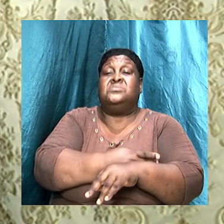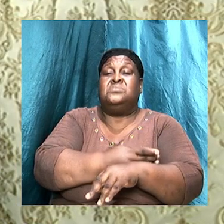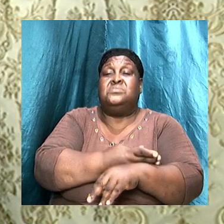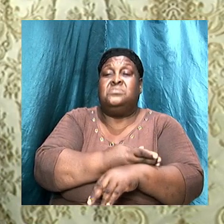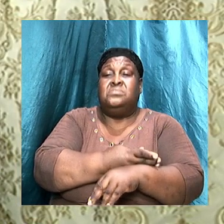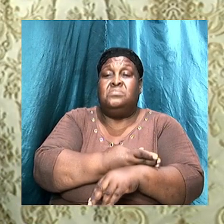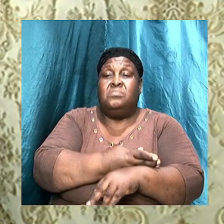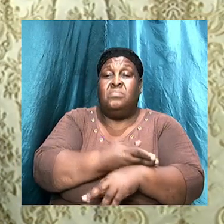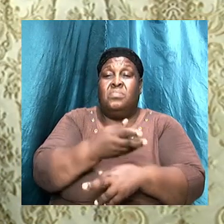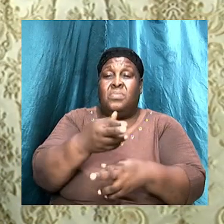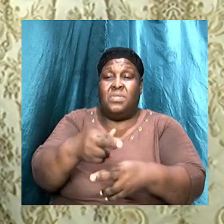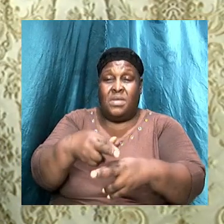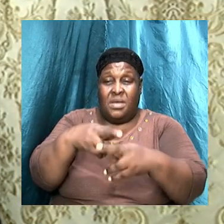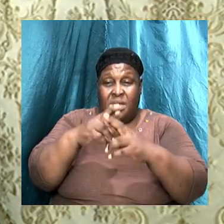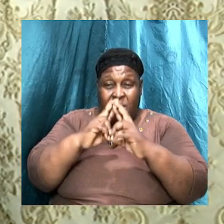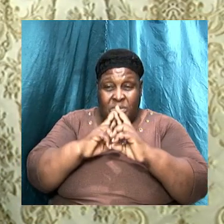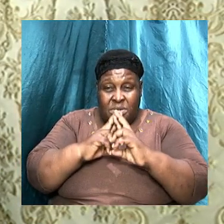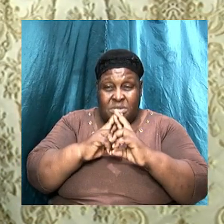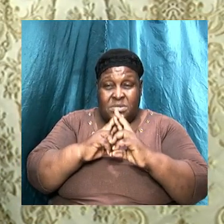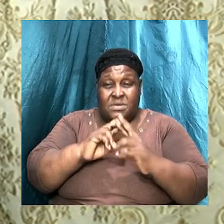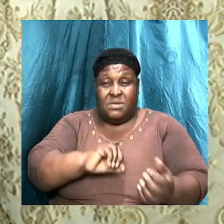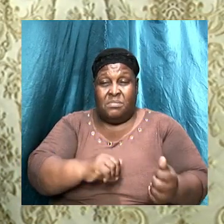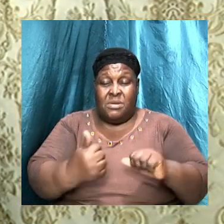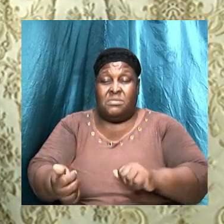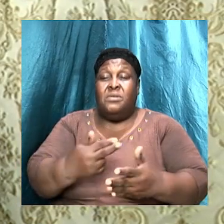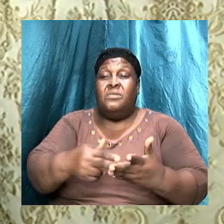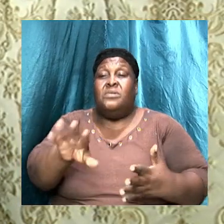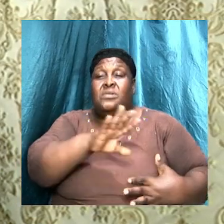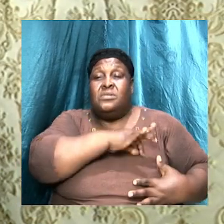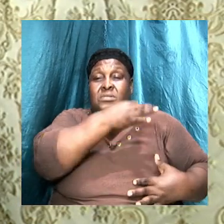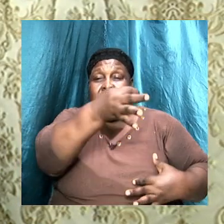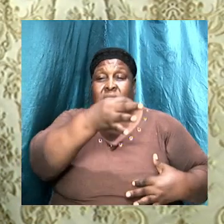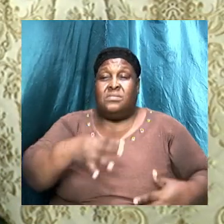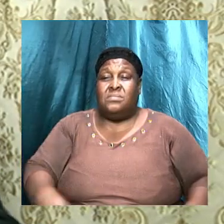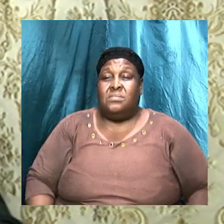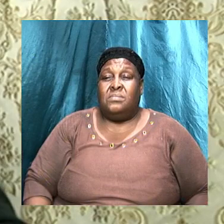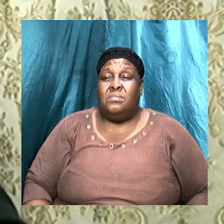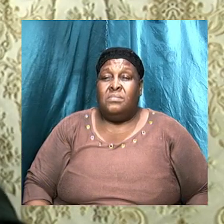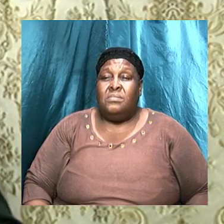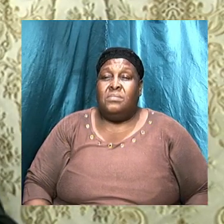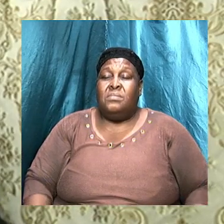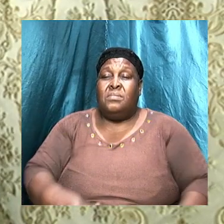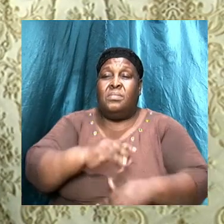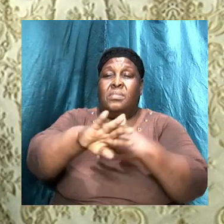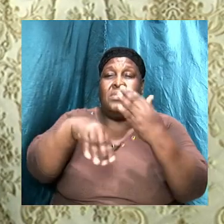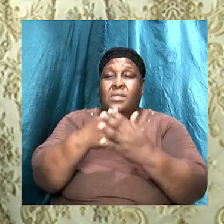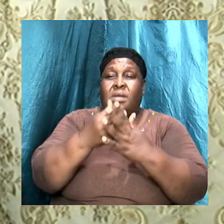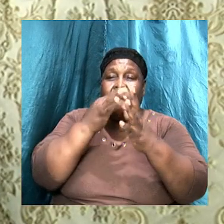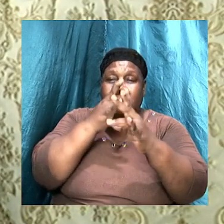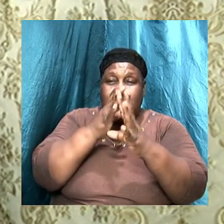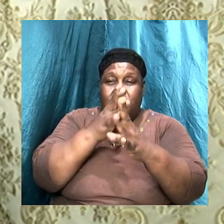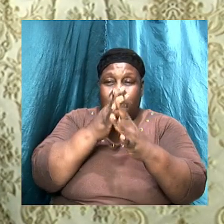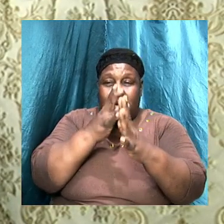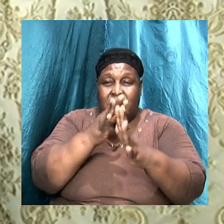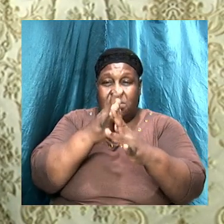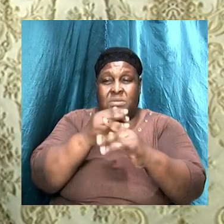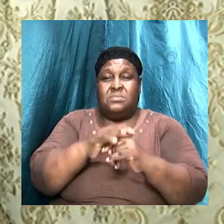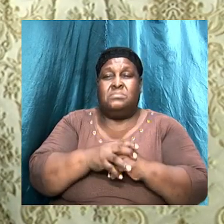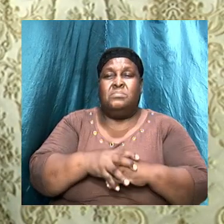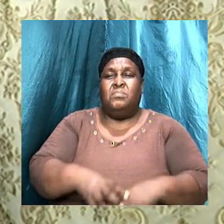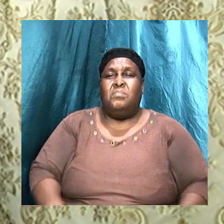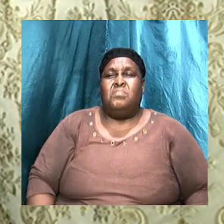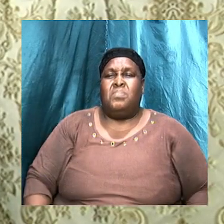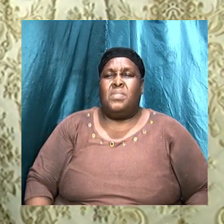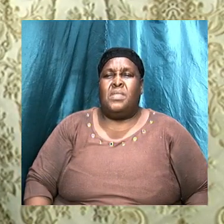receive the baptism of the Holy Spirit Spirit all spoke in tongues I have a